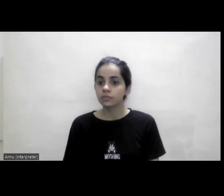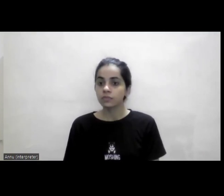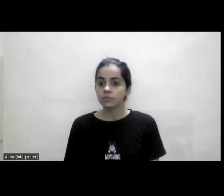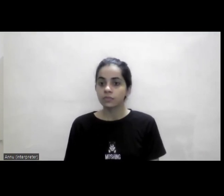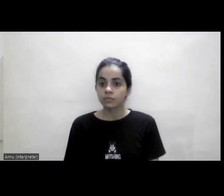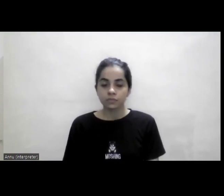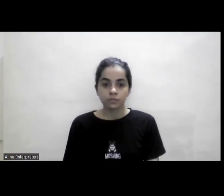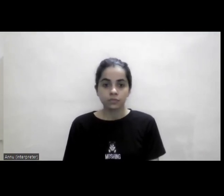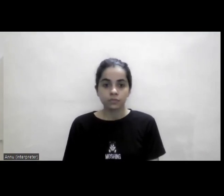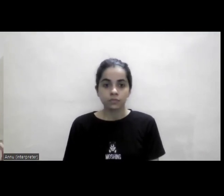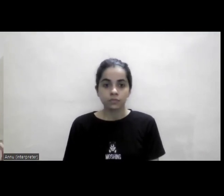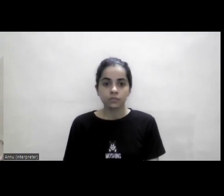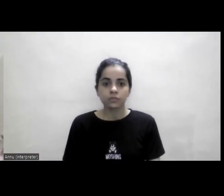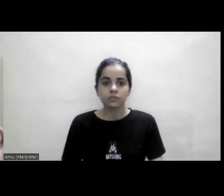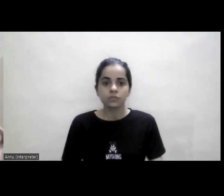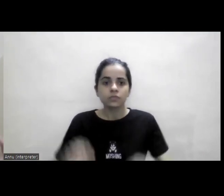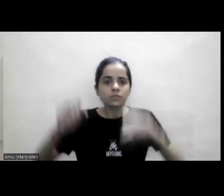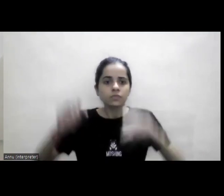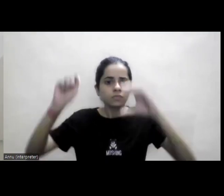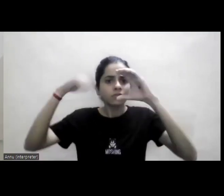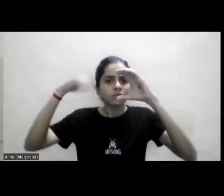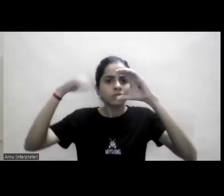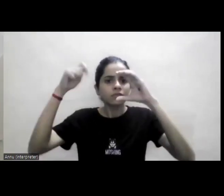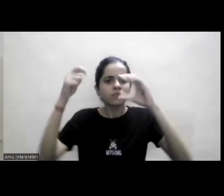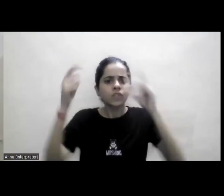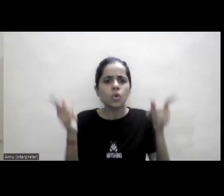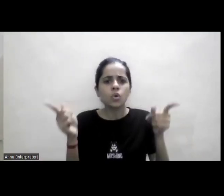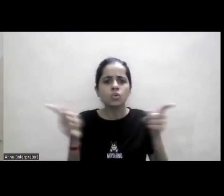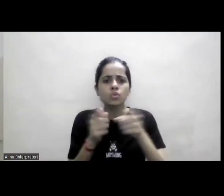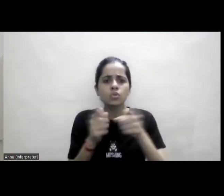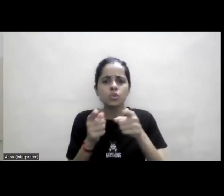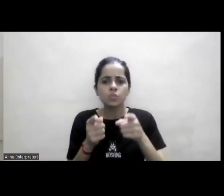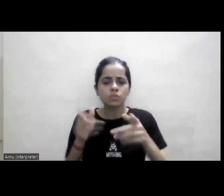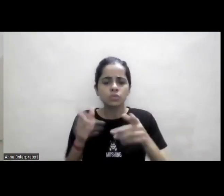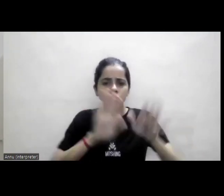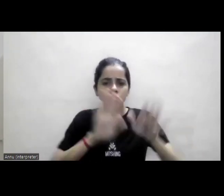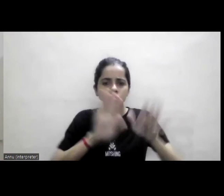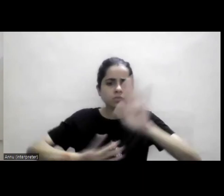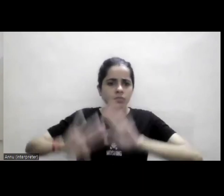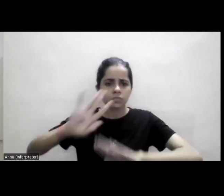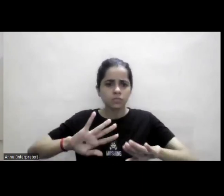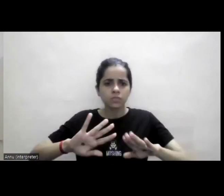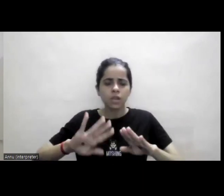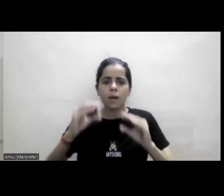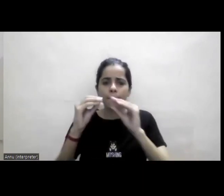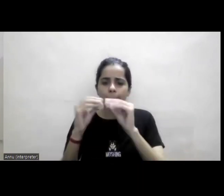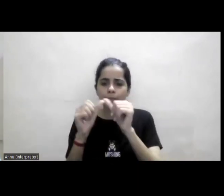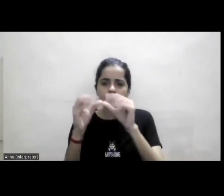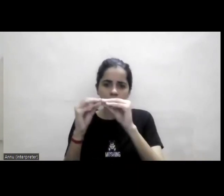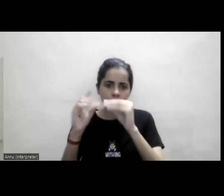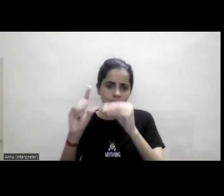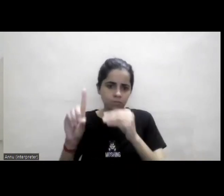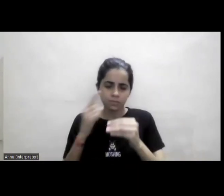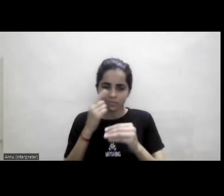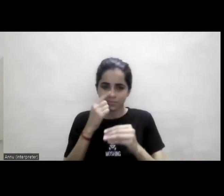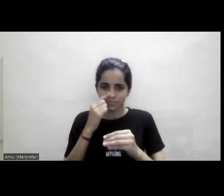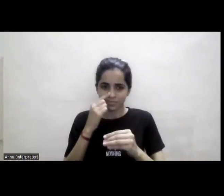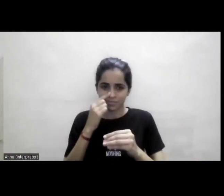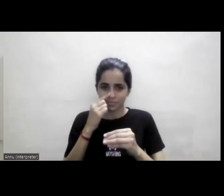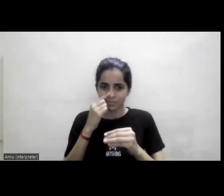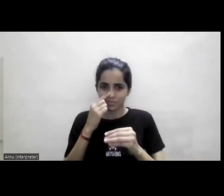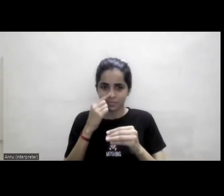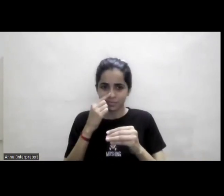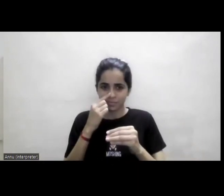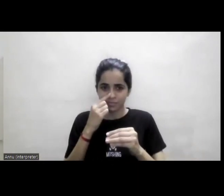So there was this very small character in the film of Pagli. Now, using a word Pagli